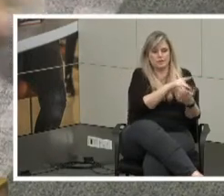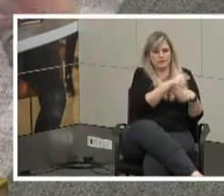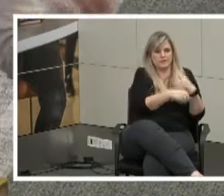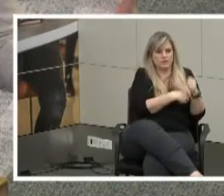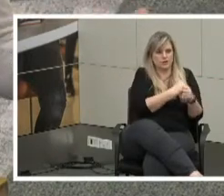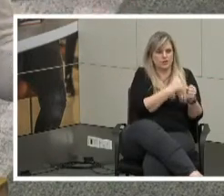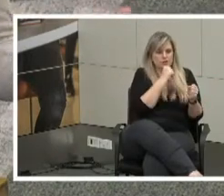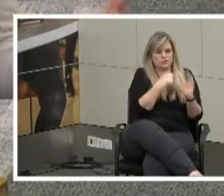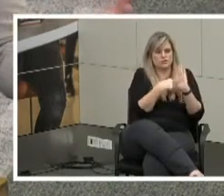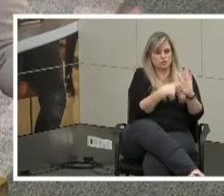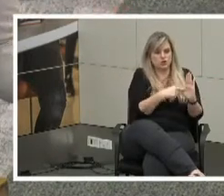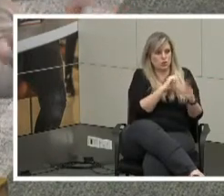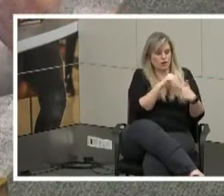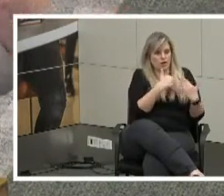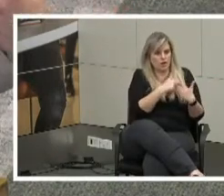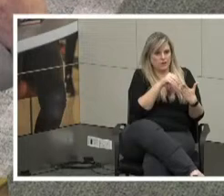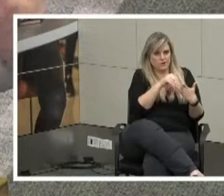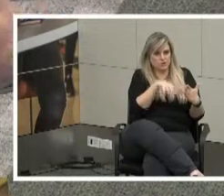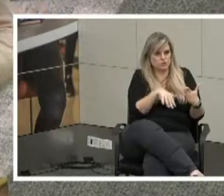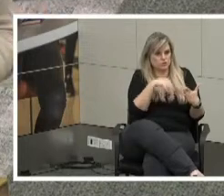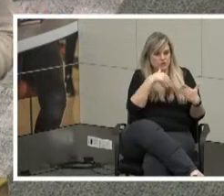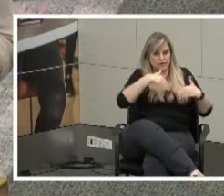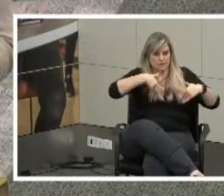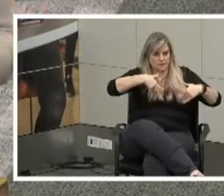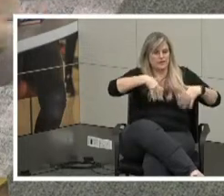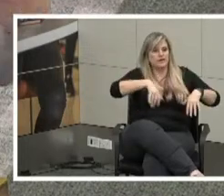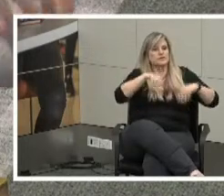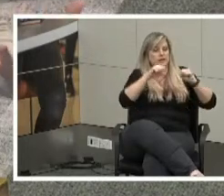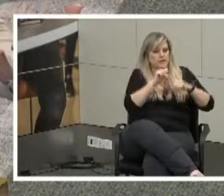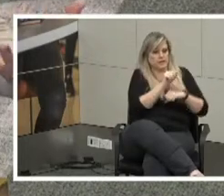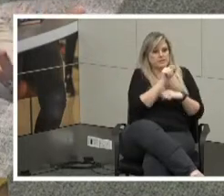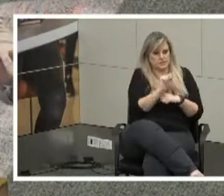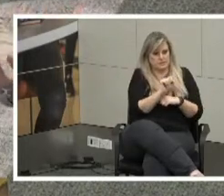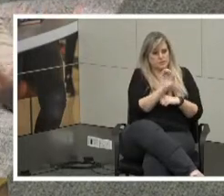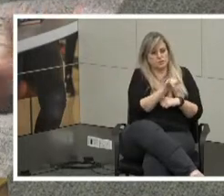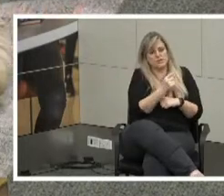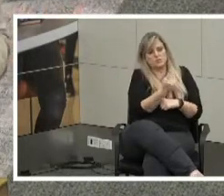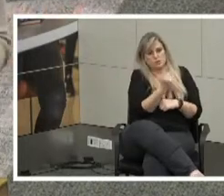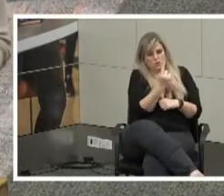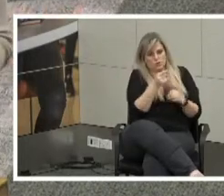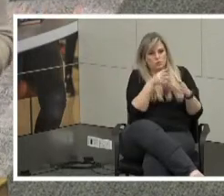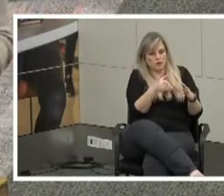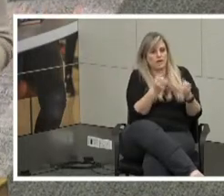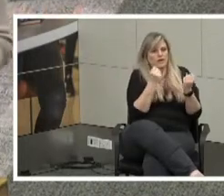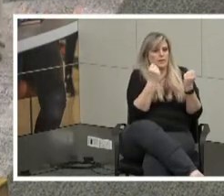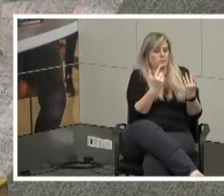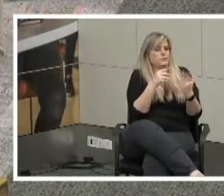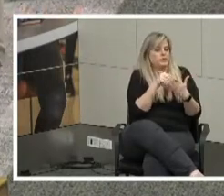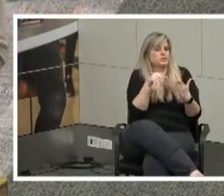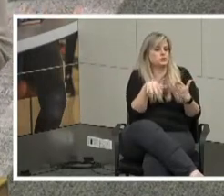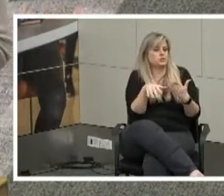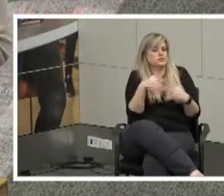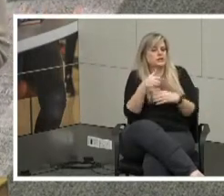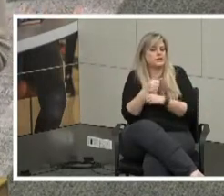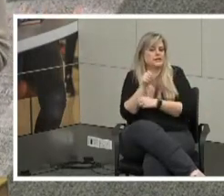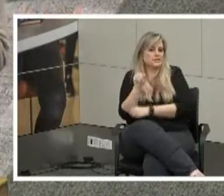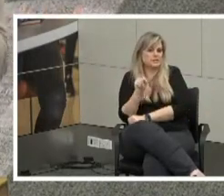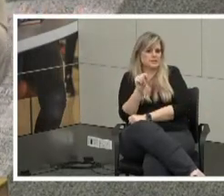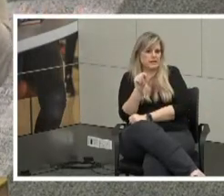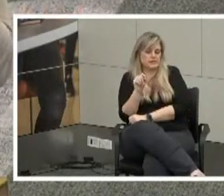fact that all of our students haven't set for the SAT yet uh which is one of the ways that many students obtain T the TSI